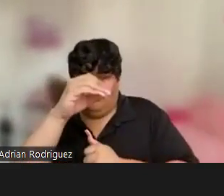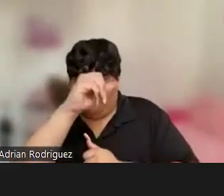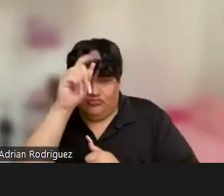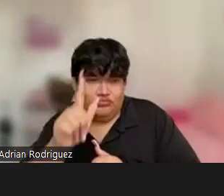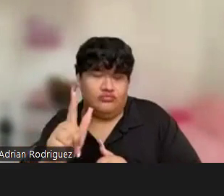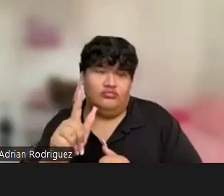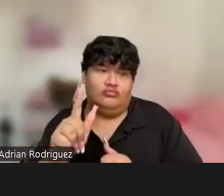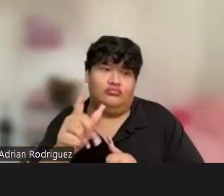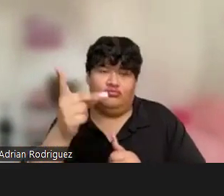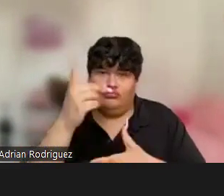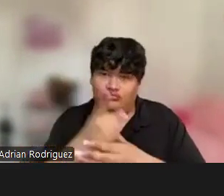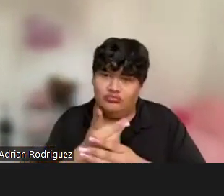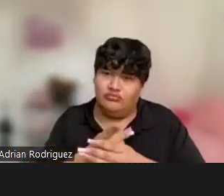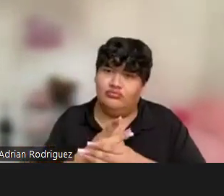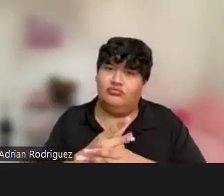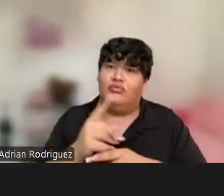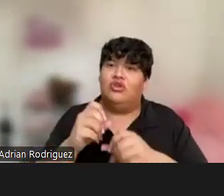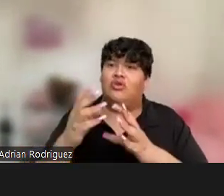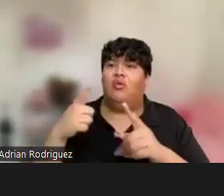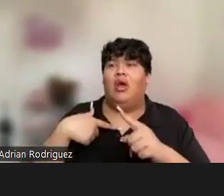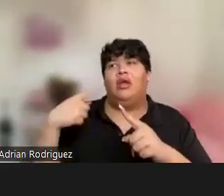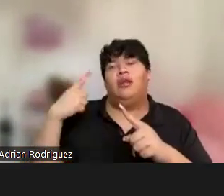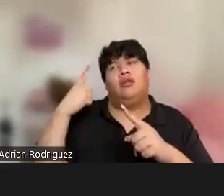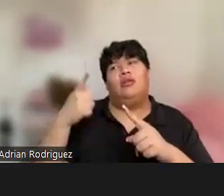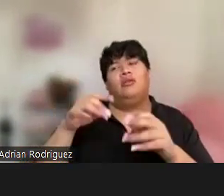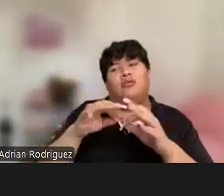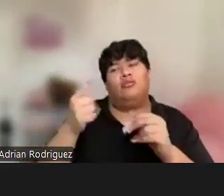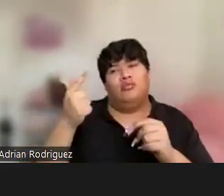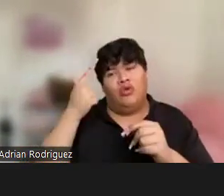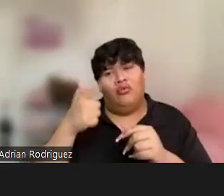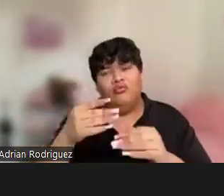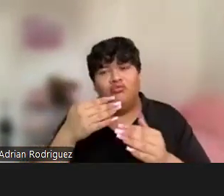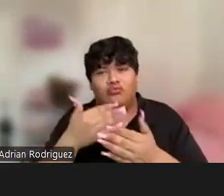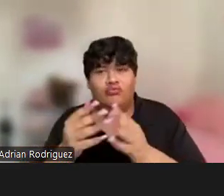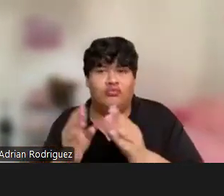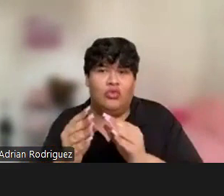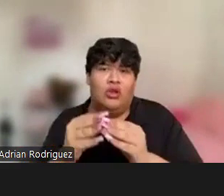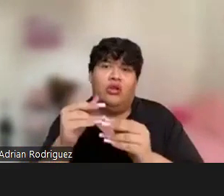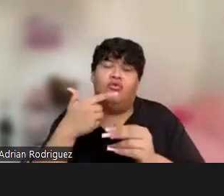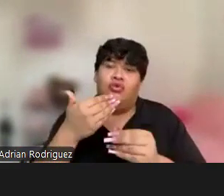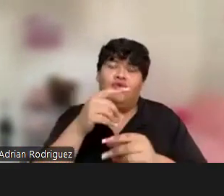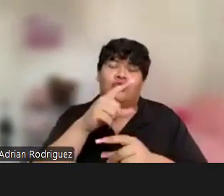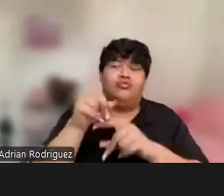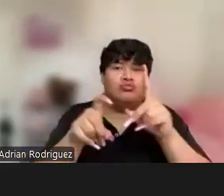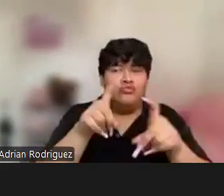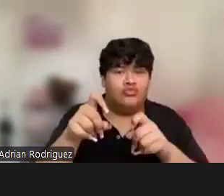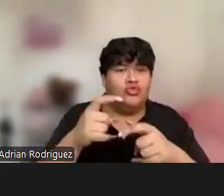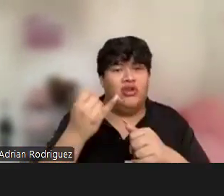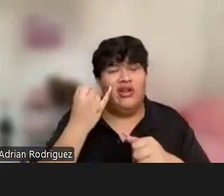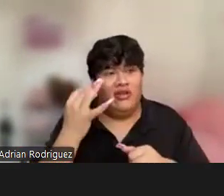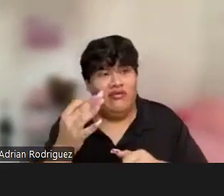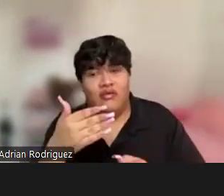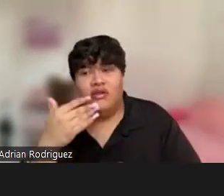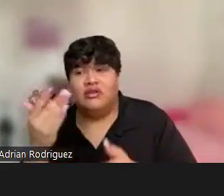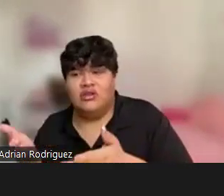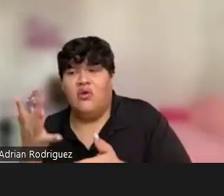think this committee ought to recommend a very thoughtful, comprehensive set of questions regarding, if this is available,